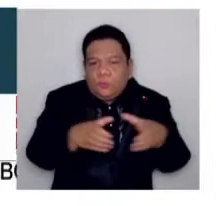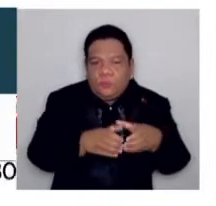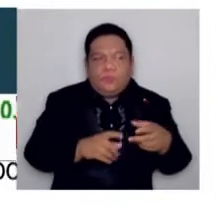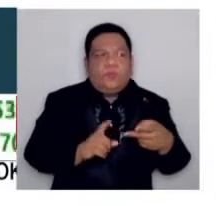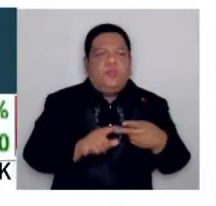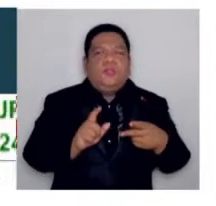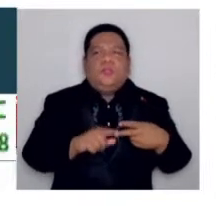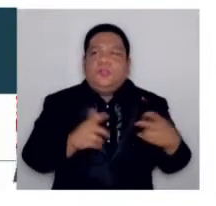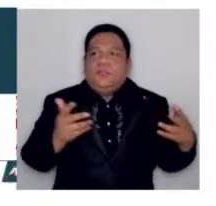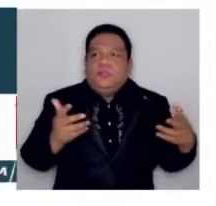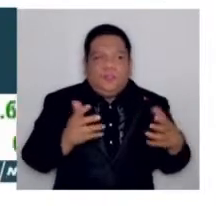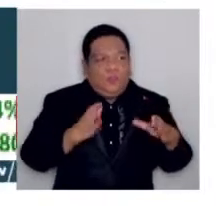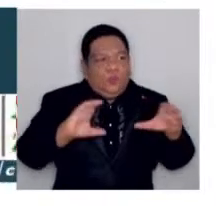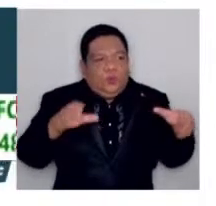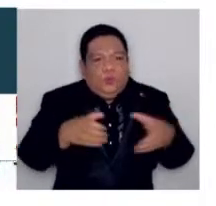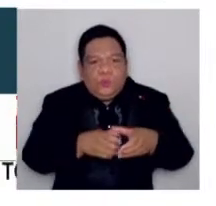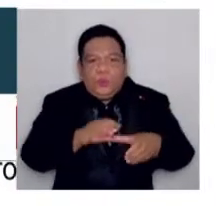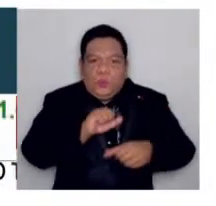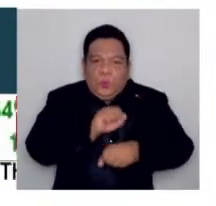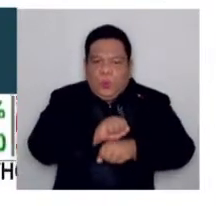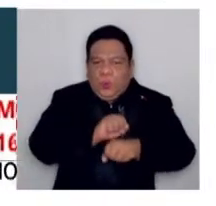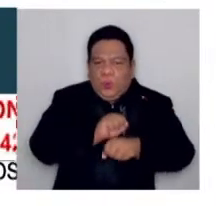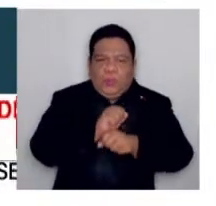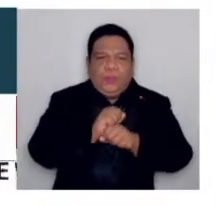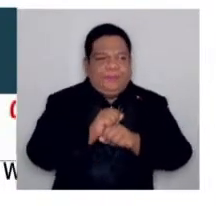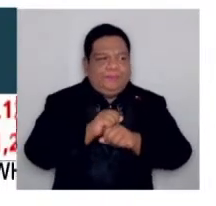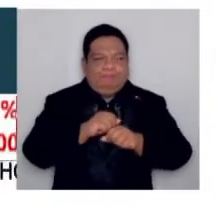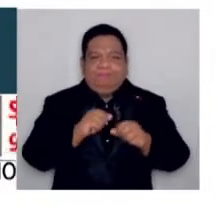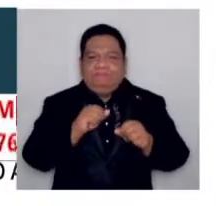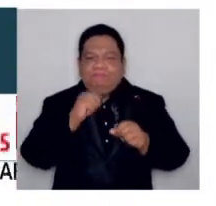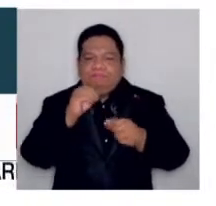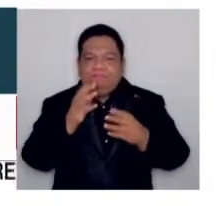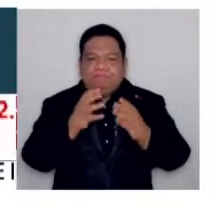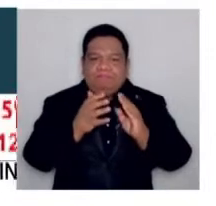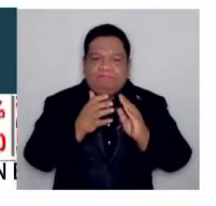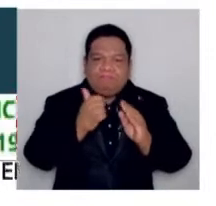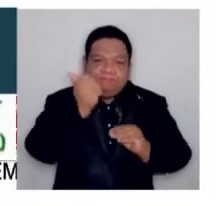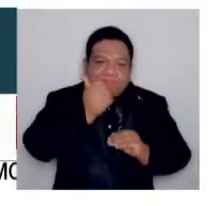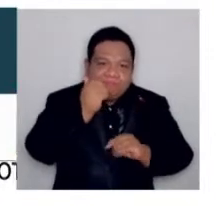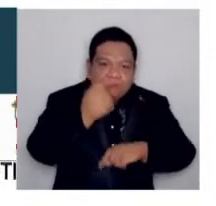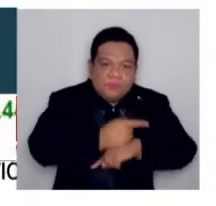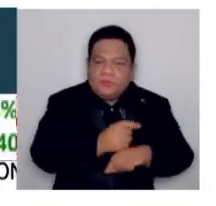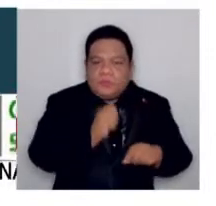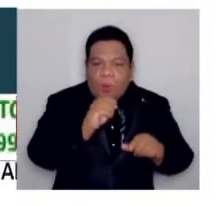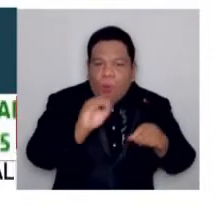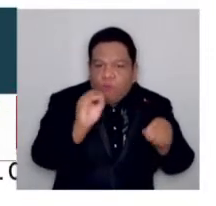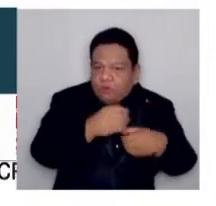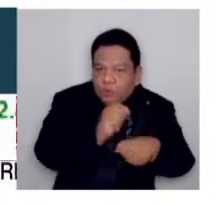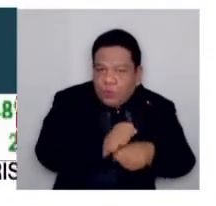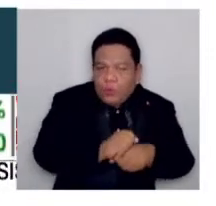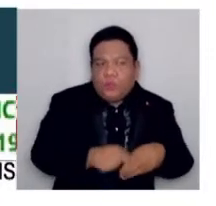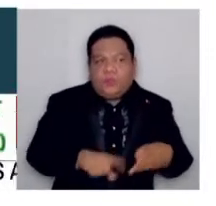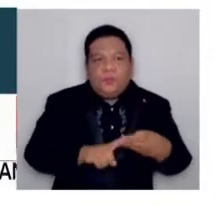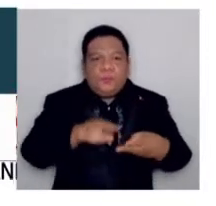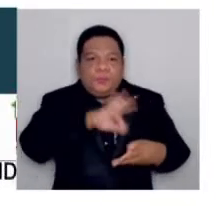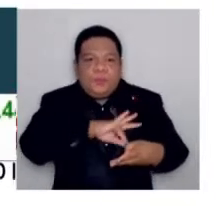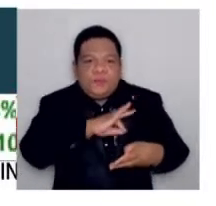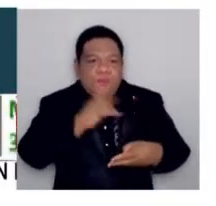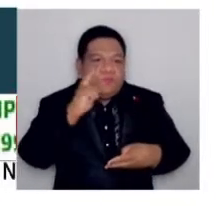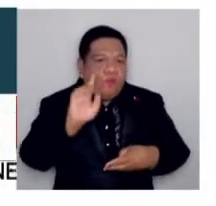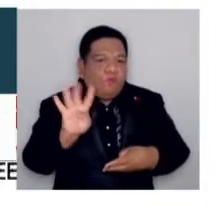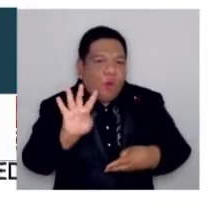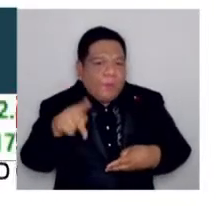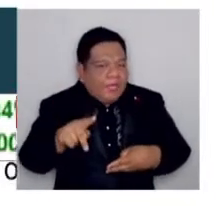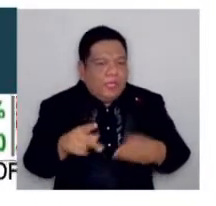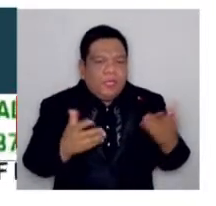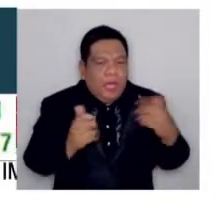ito mako-communicate dun sa beneficiaries ng 4Ps, paano kaya ito, Doctor?